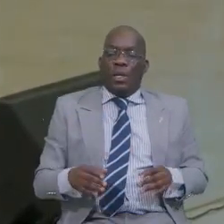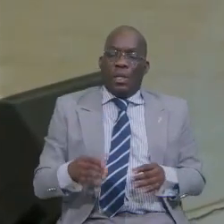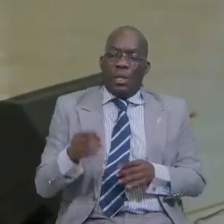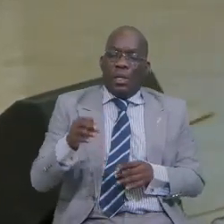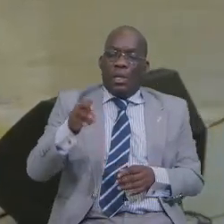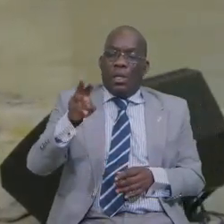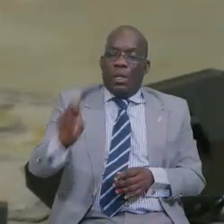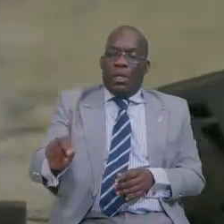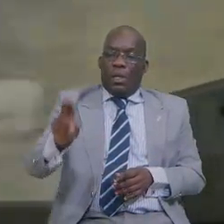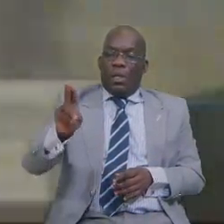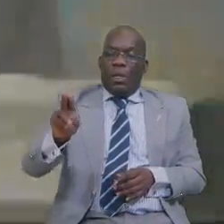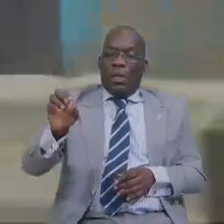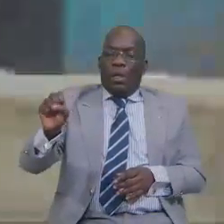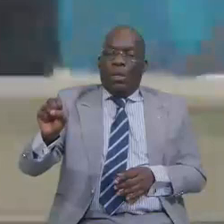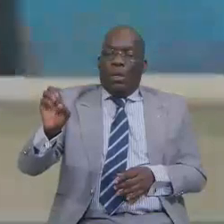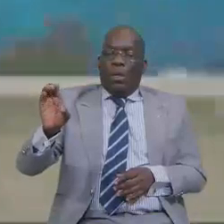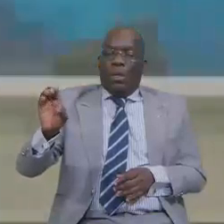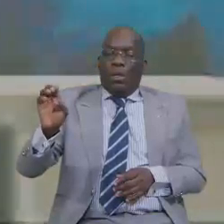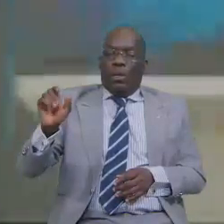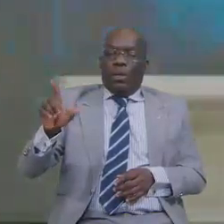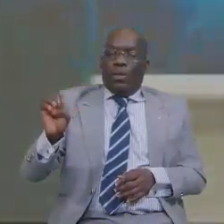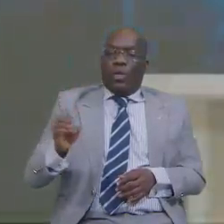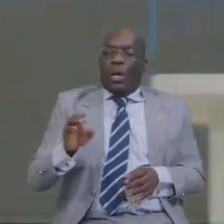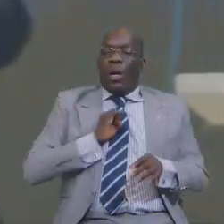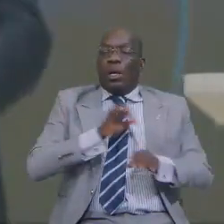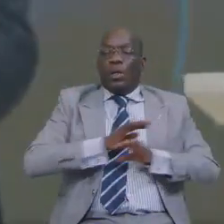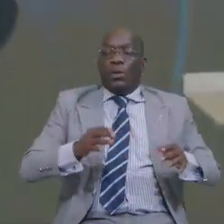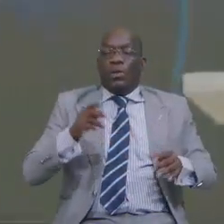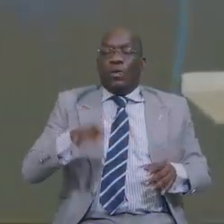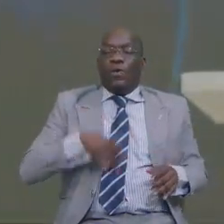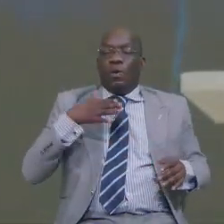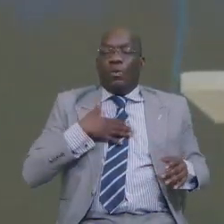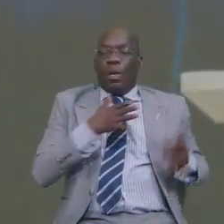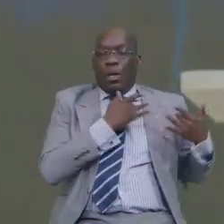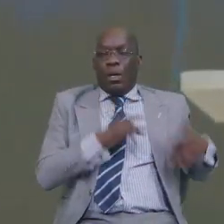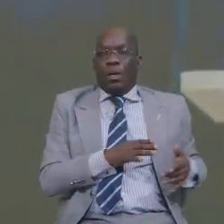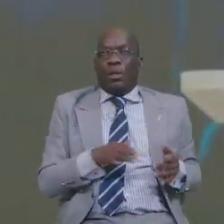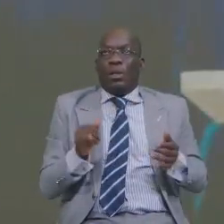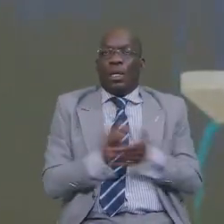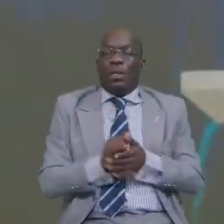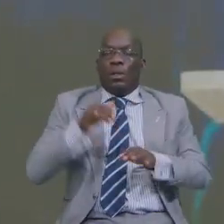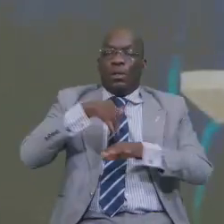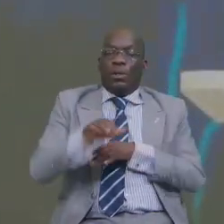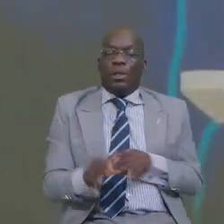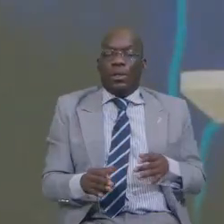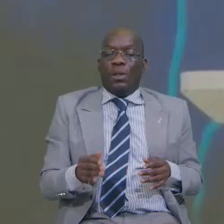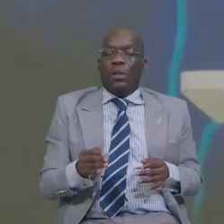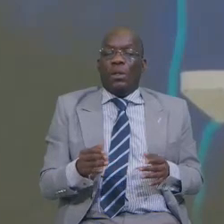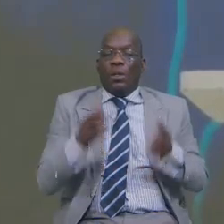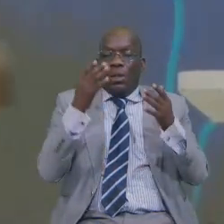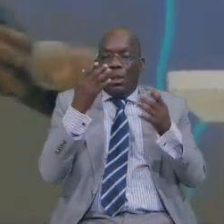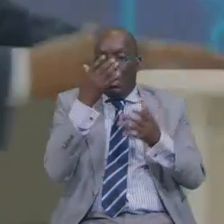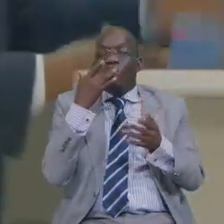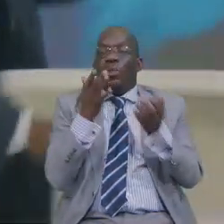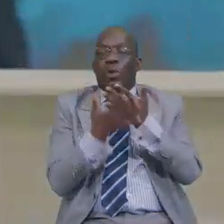feel my heart that is working and, you know, sending blood to every part and sending blood to my brain. I